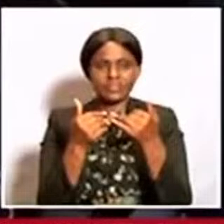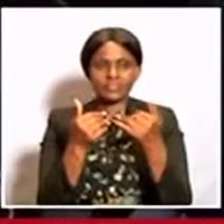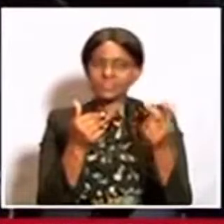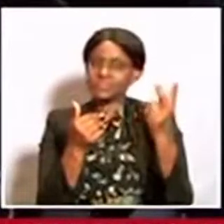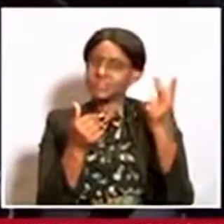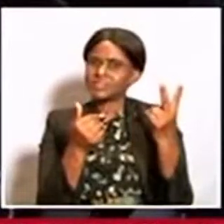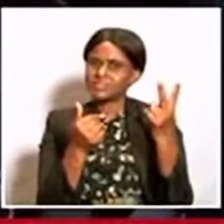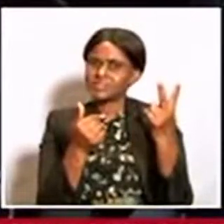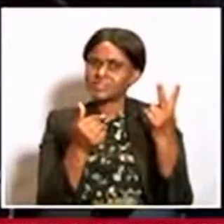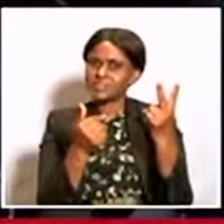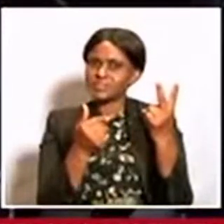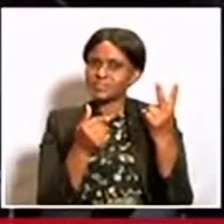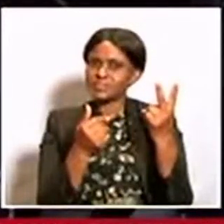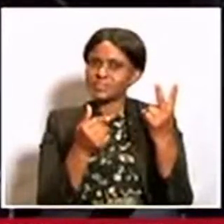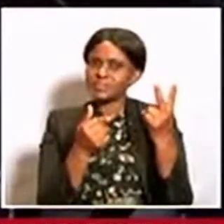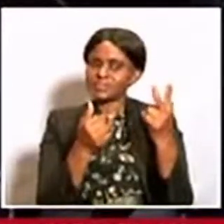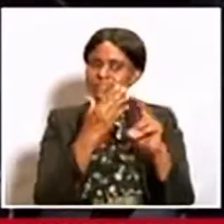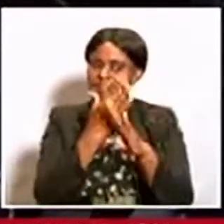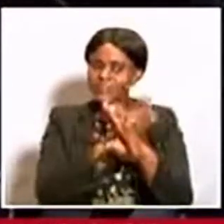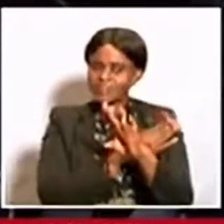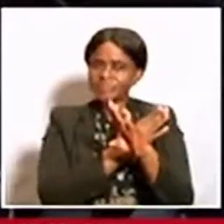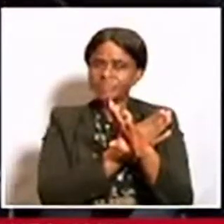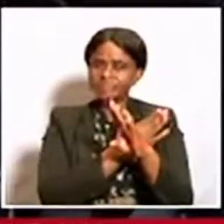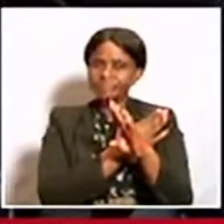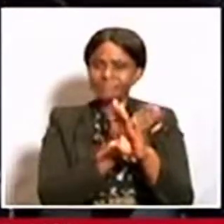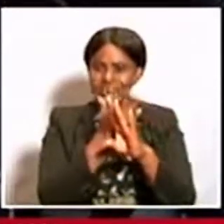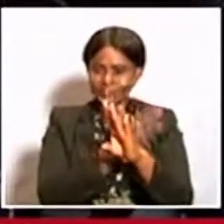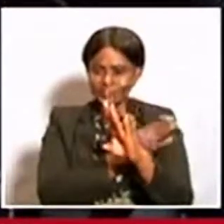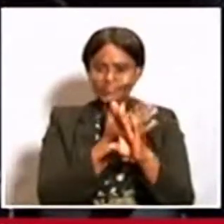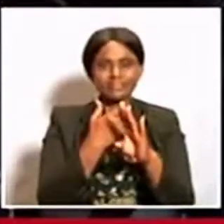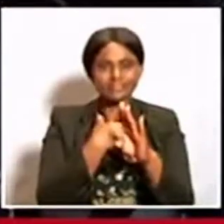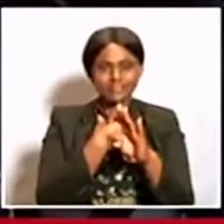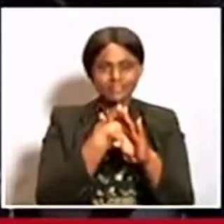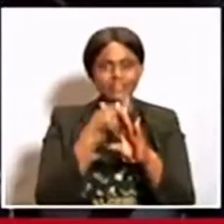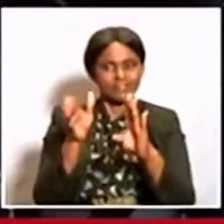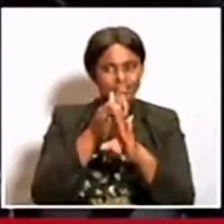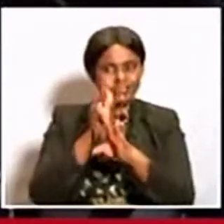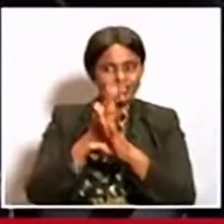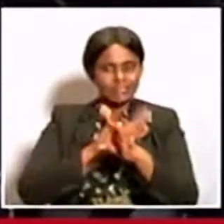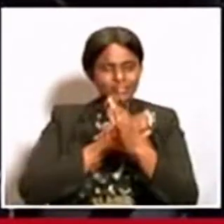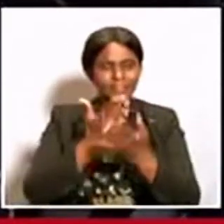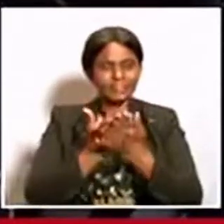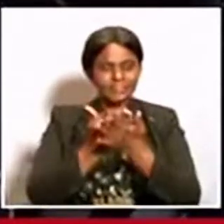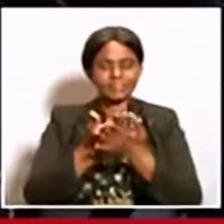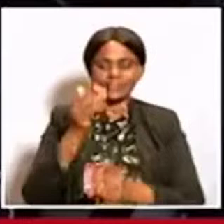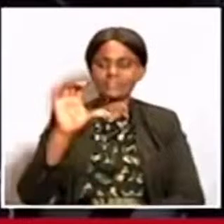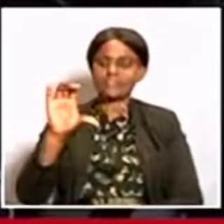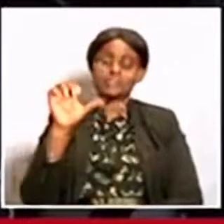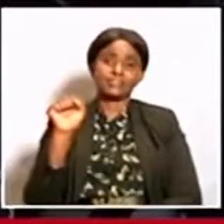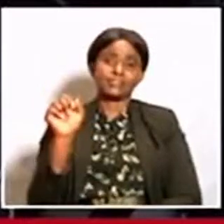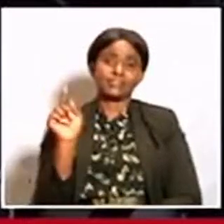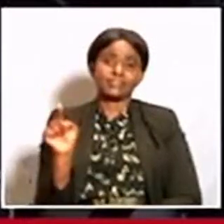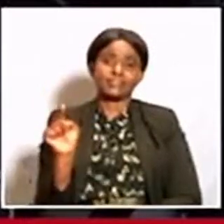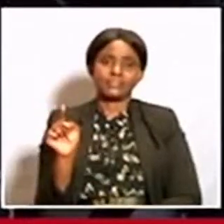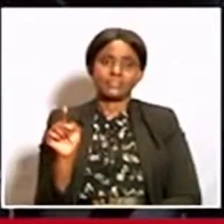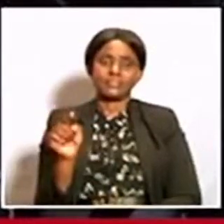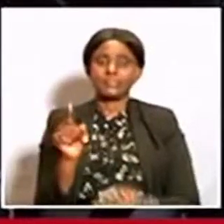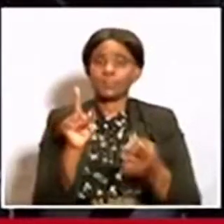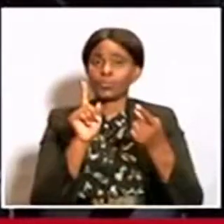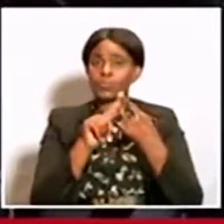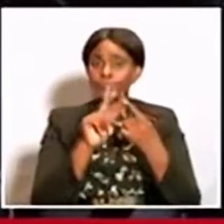2 preliminary issues before I finally come to the submission. CS